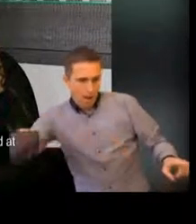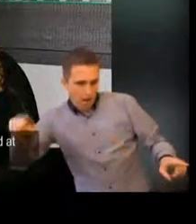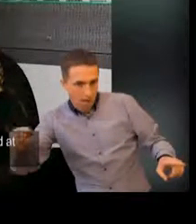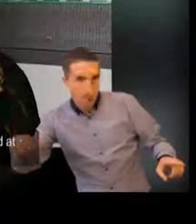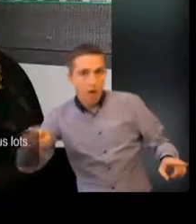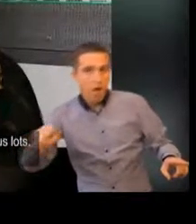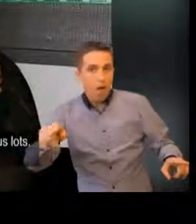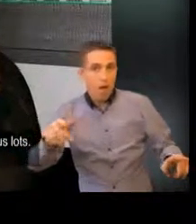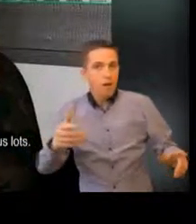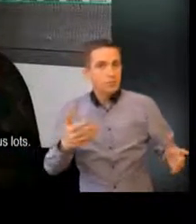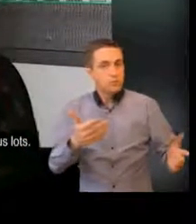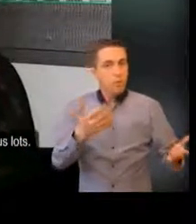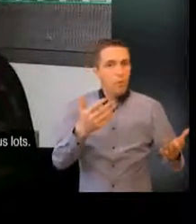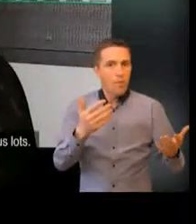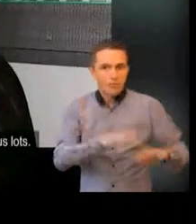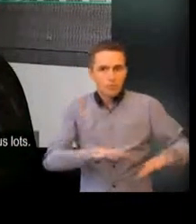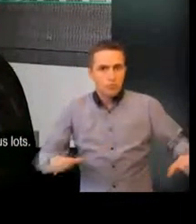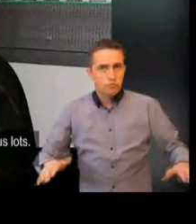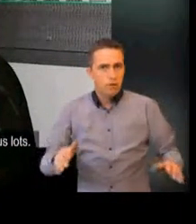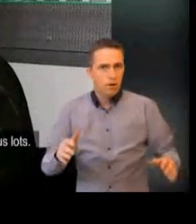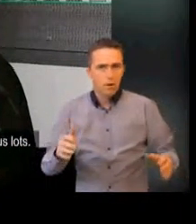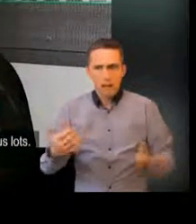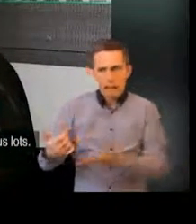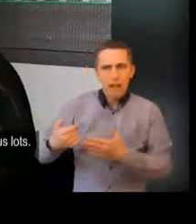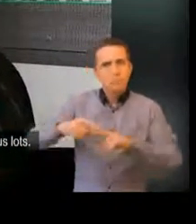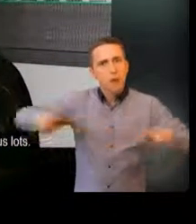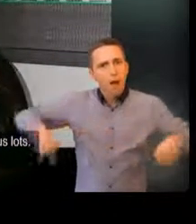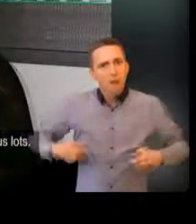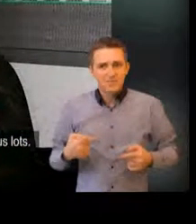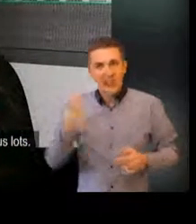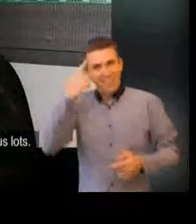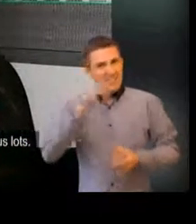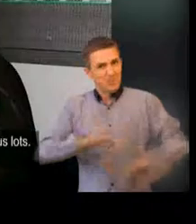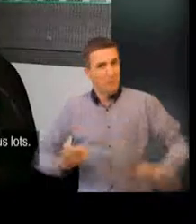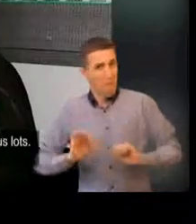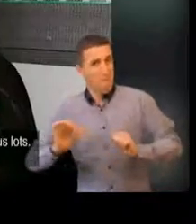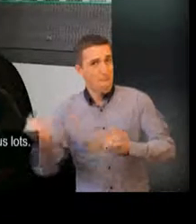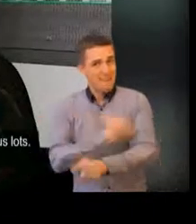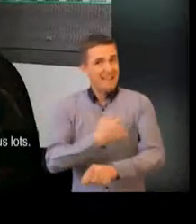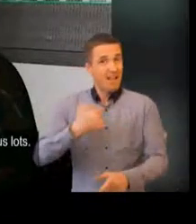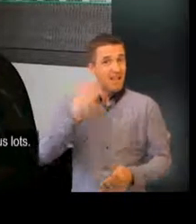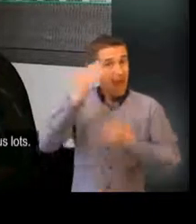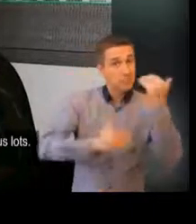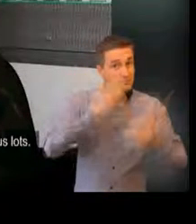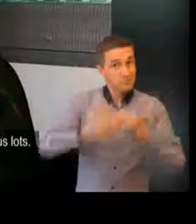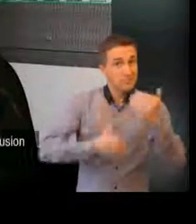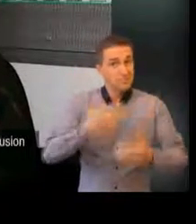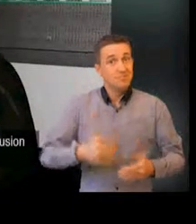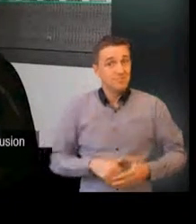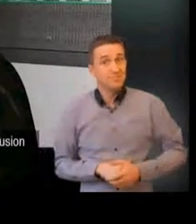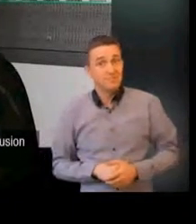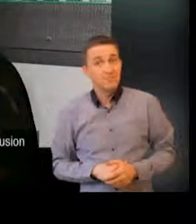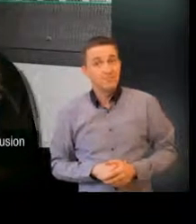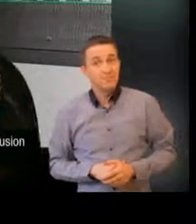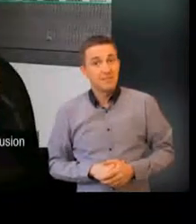nursery, so the children were very aware, and as much as the training, but it was a learning process for the children as well, because we had to make it very clear.